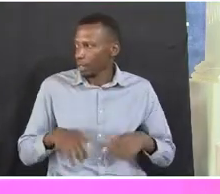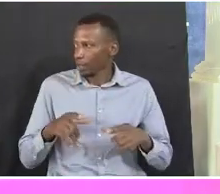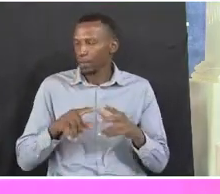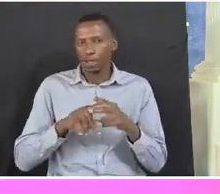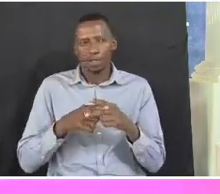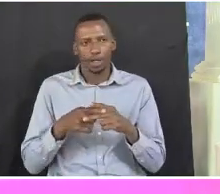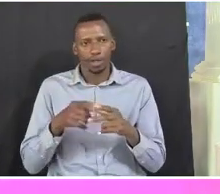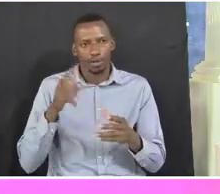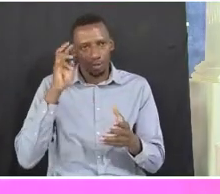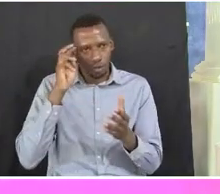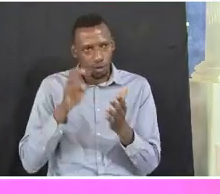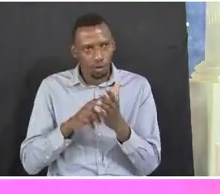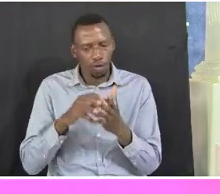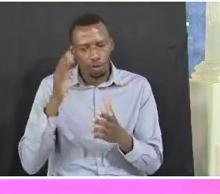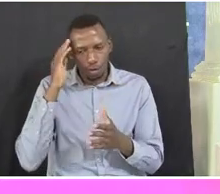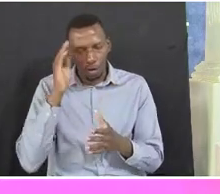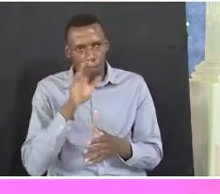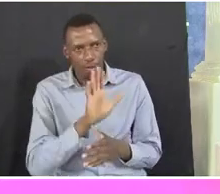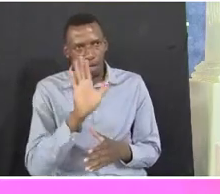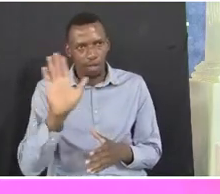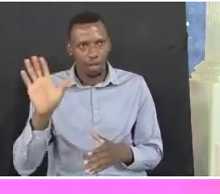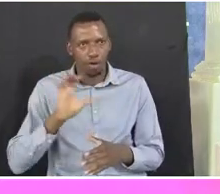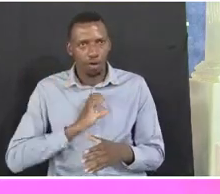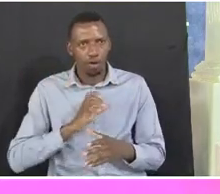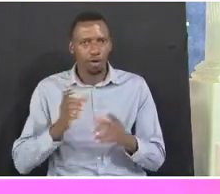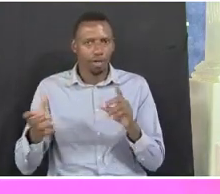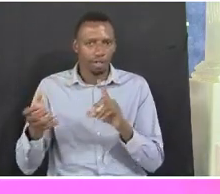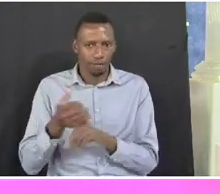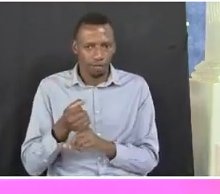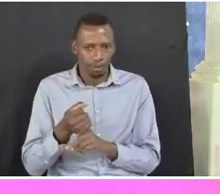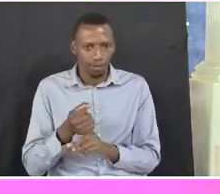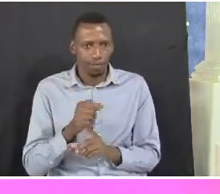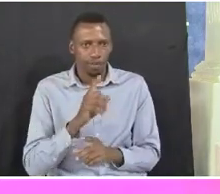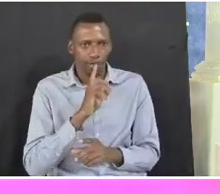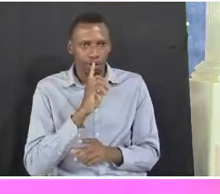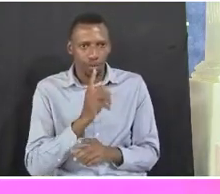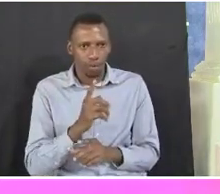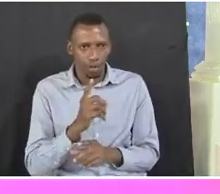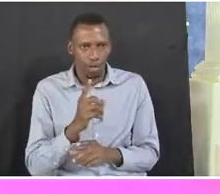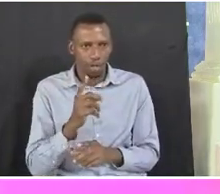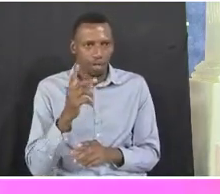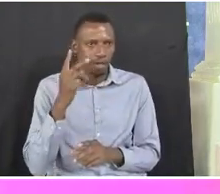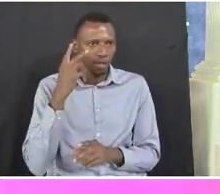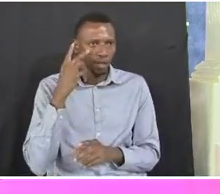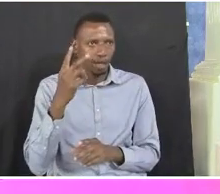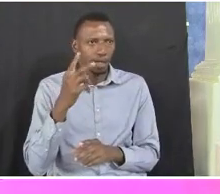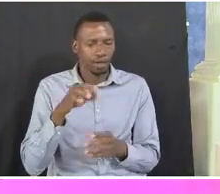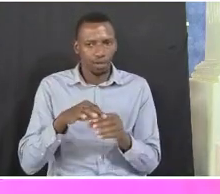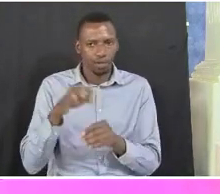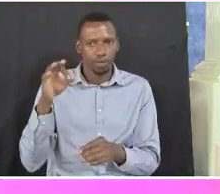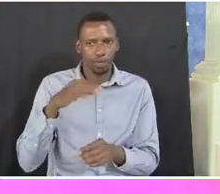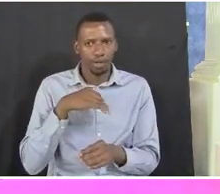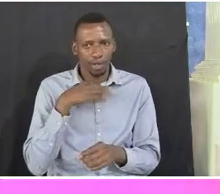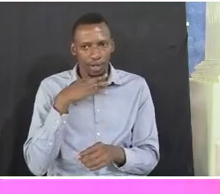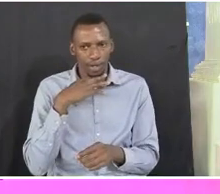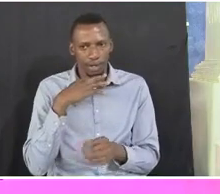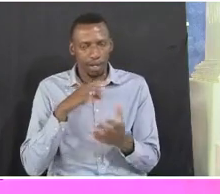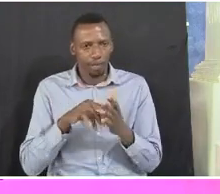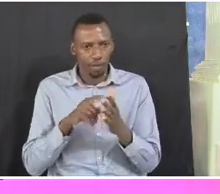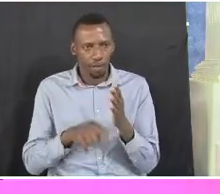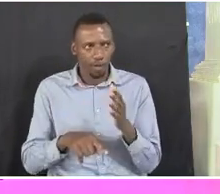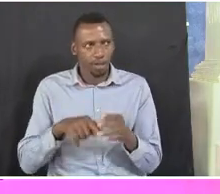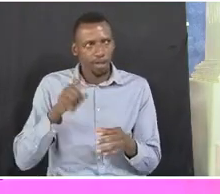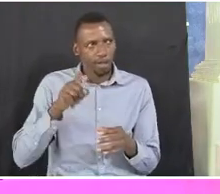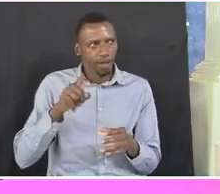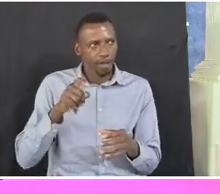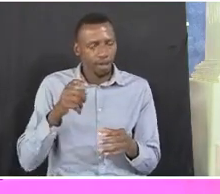their own achievements, a sure sign of spiritual death, and therefore in need of revival